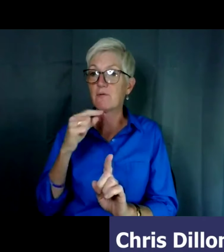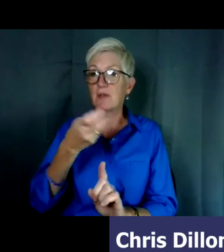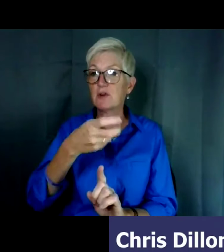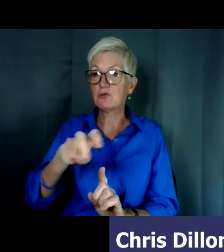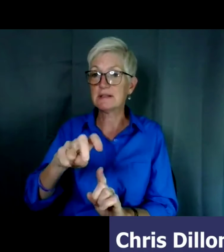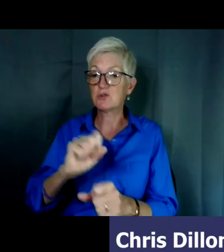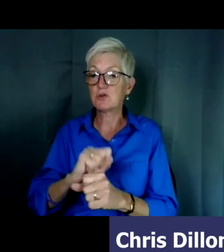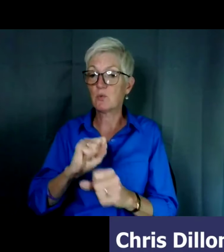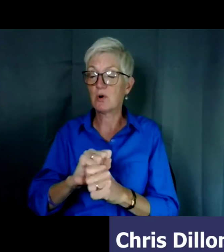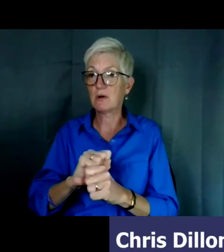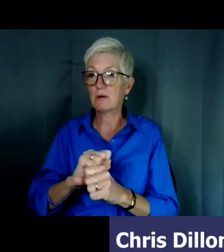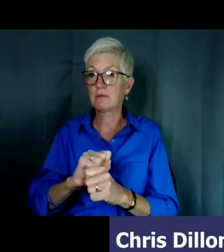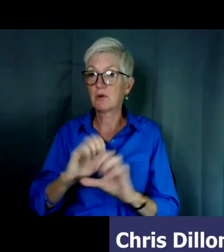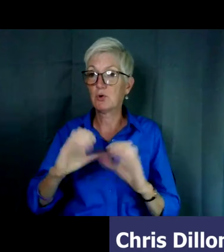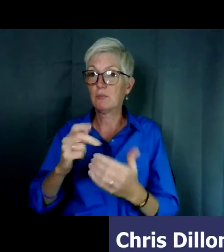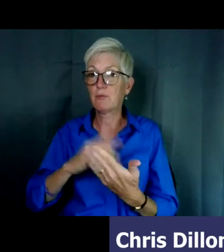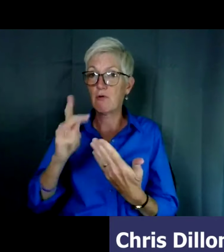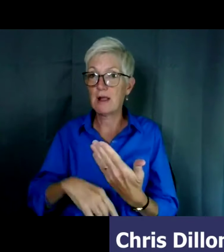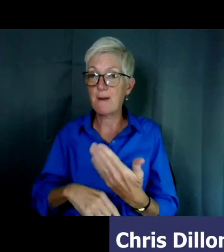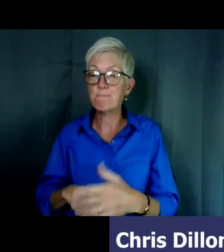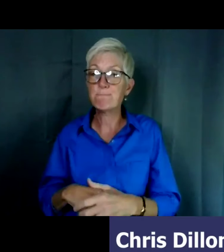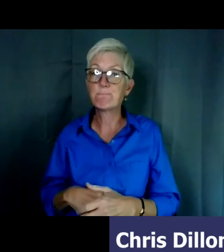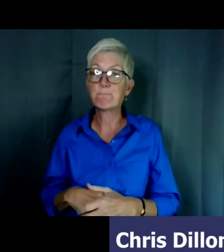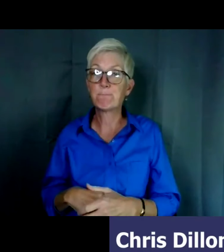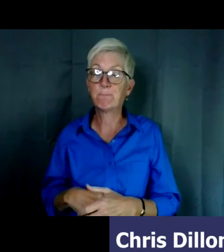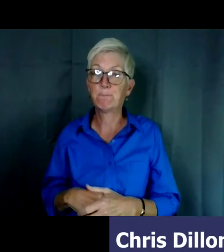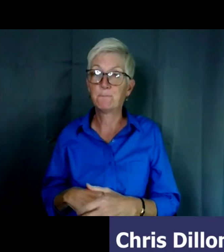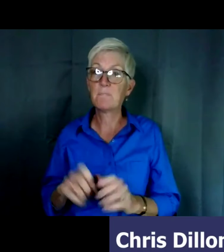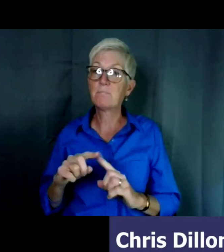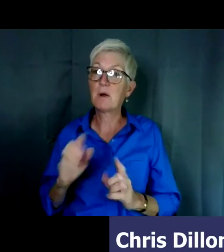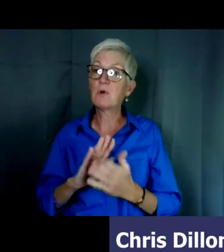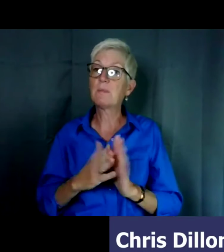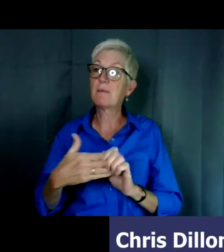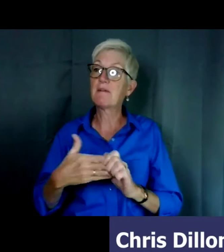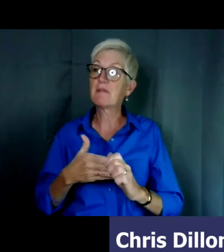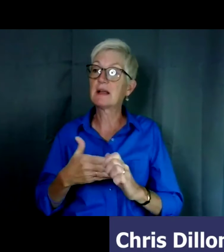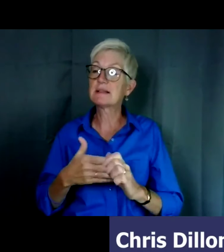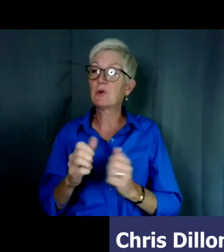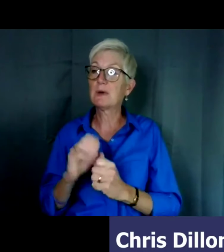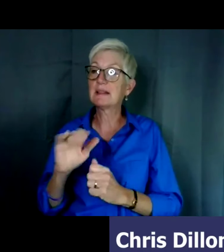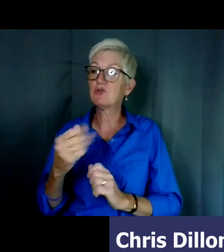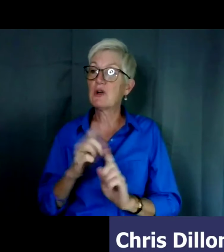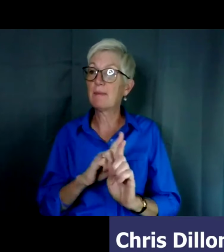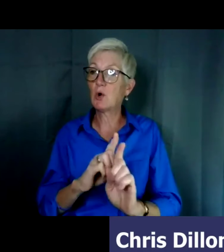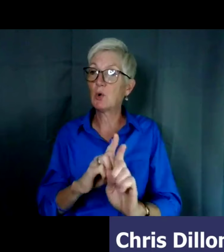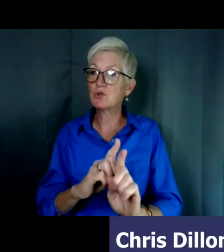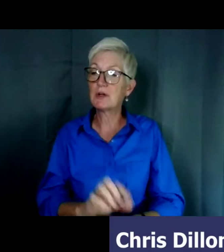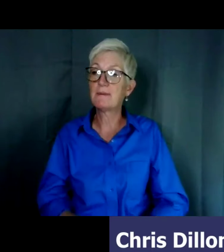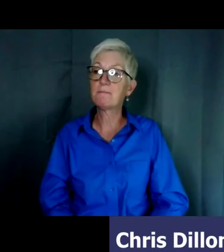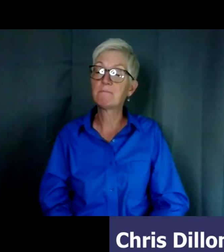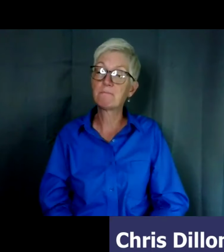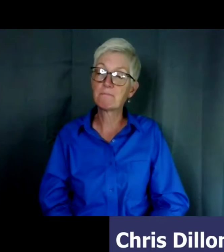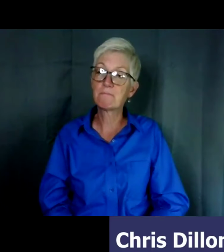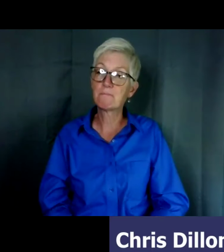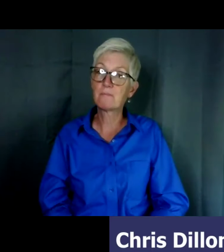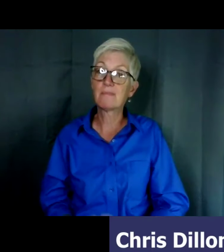group program. But we are becoming flexible on those job coaches. Once again, leave this to